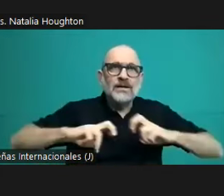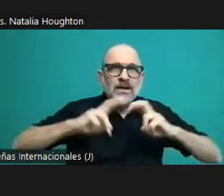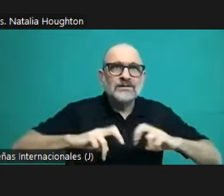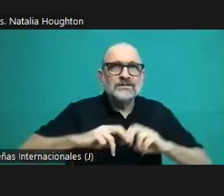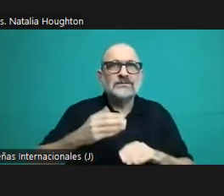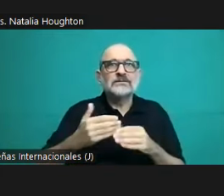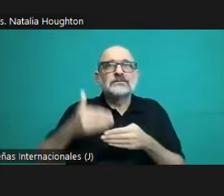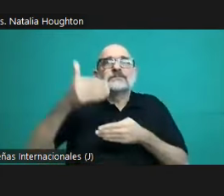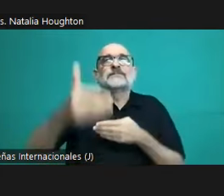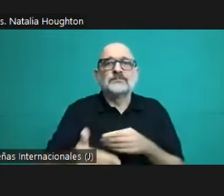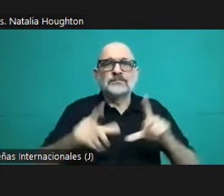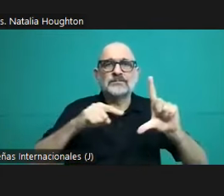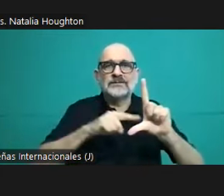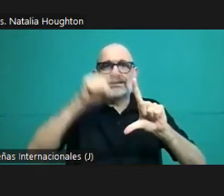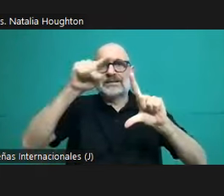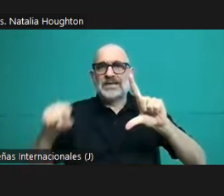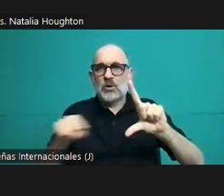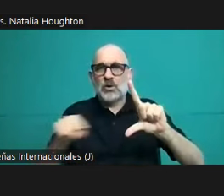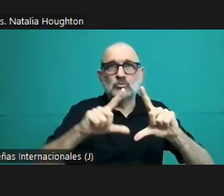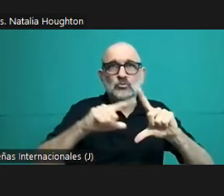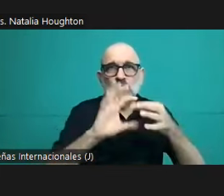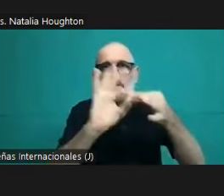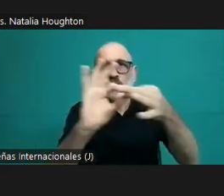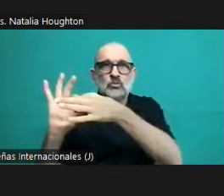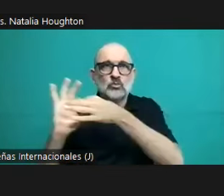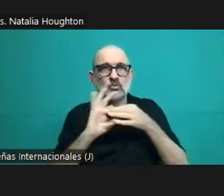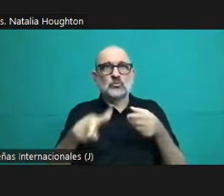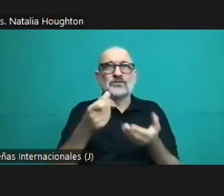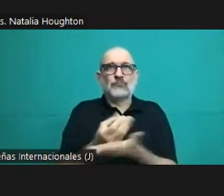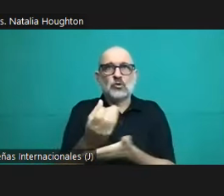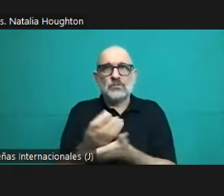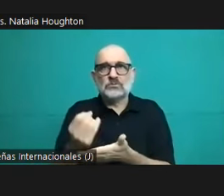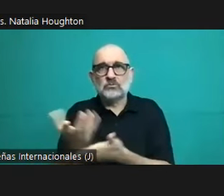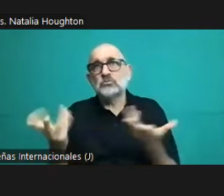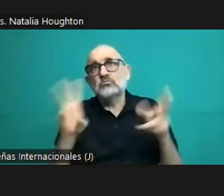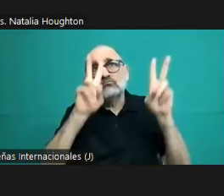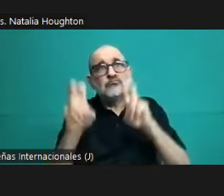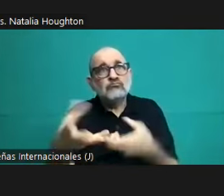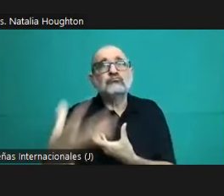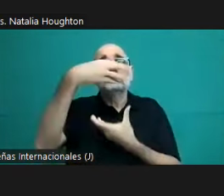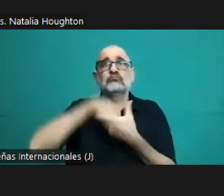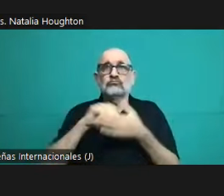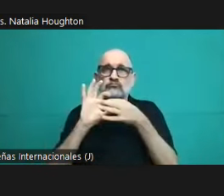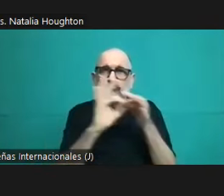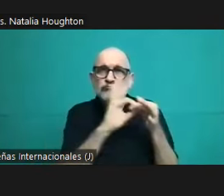to articulate the analysis in a territory and